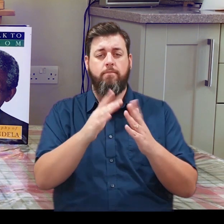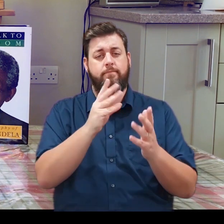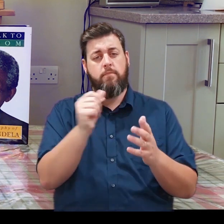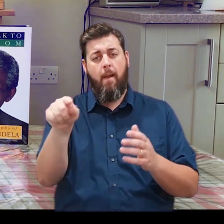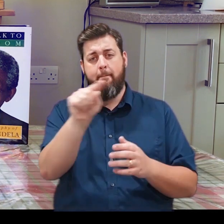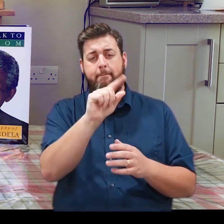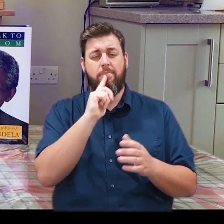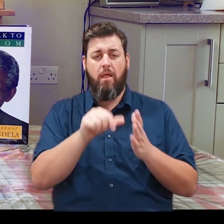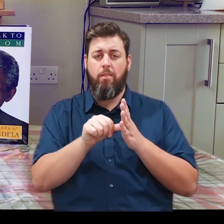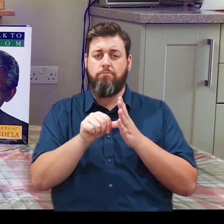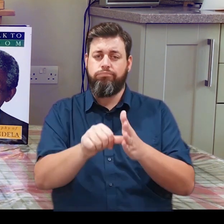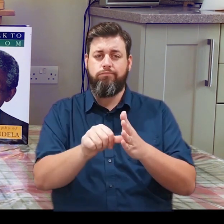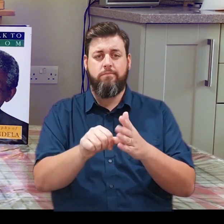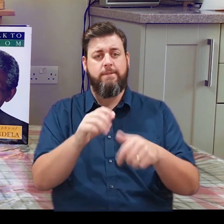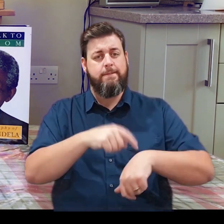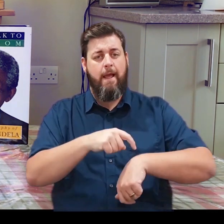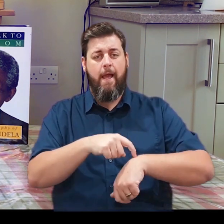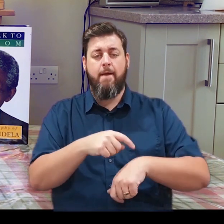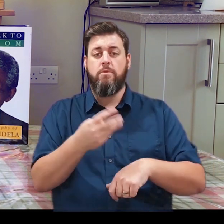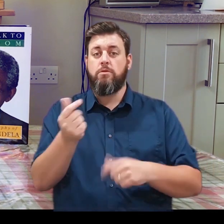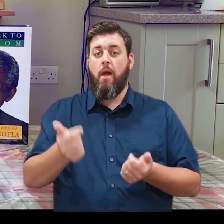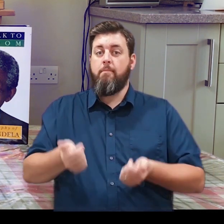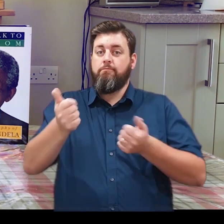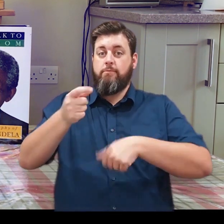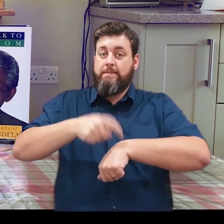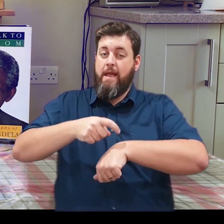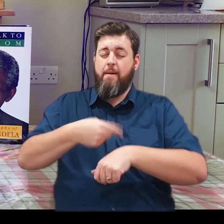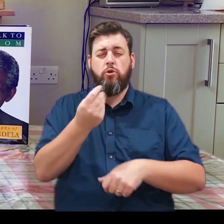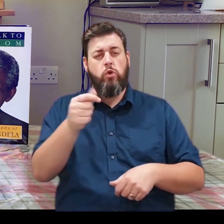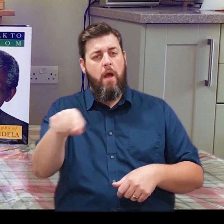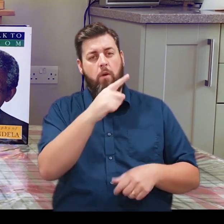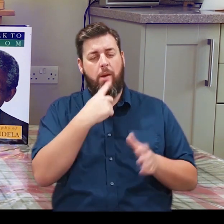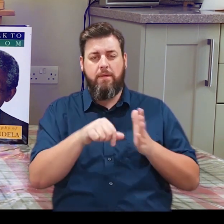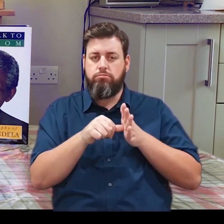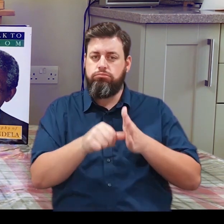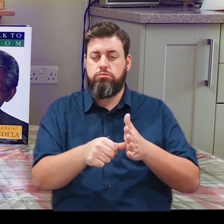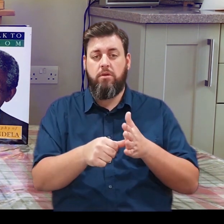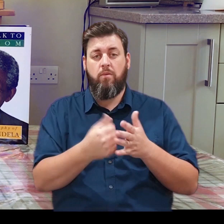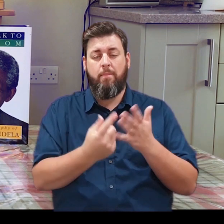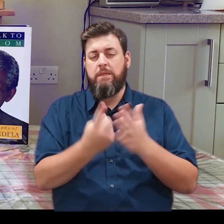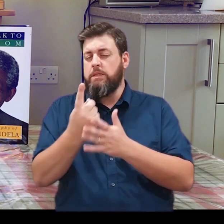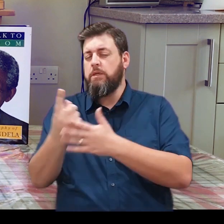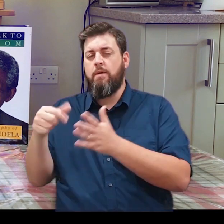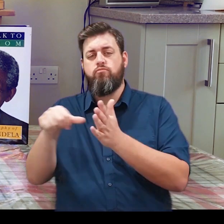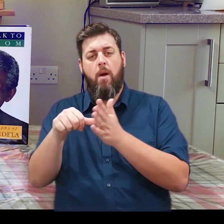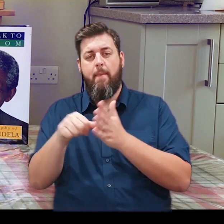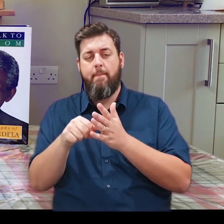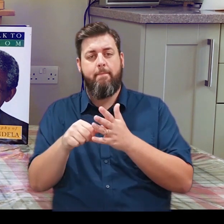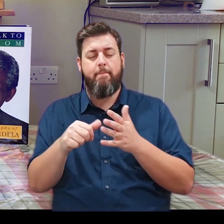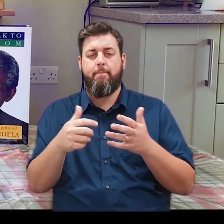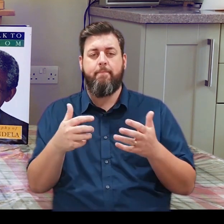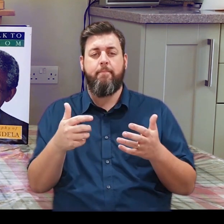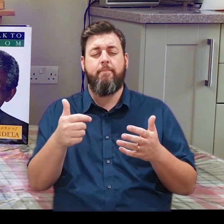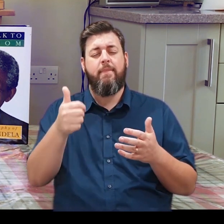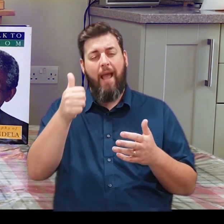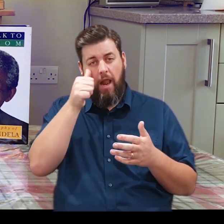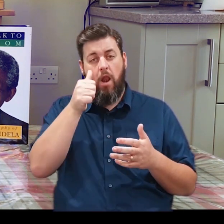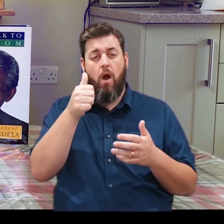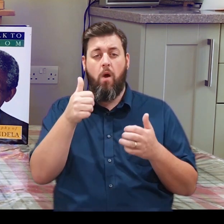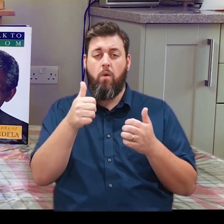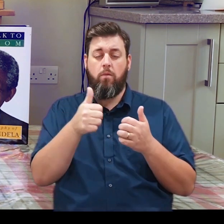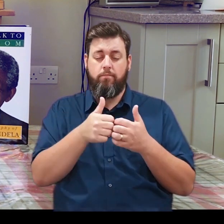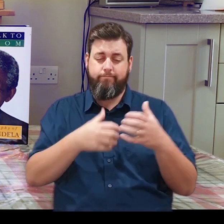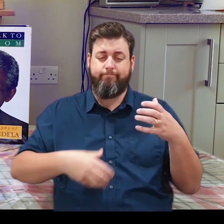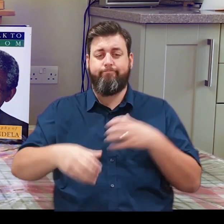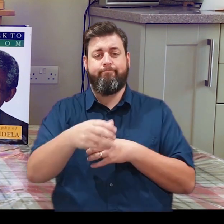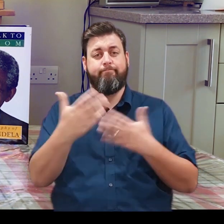will be having a good time, but for some it'll be really hard. There'll be all kinds of problems. I know what that's like.